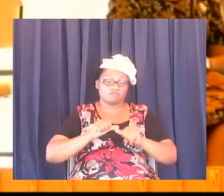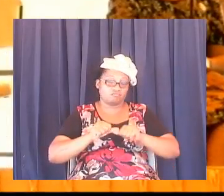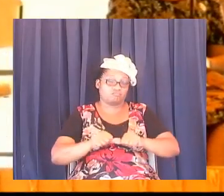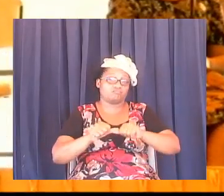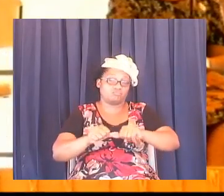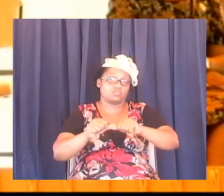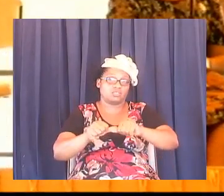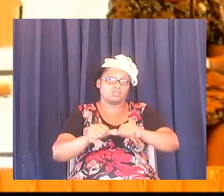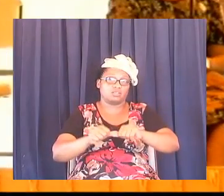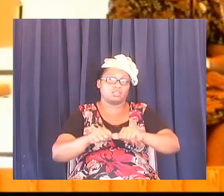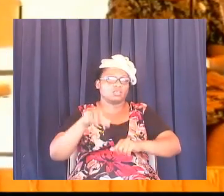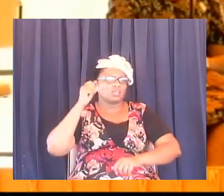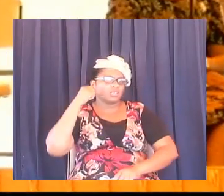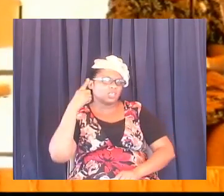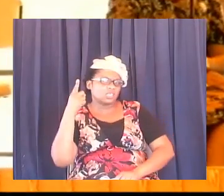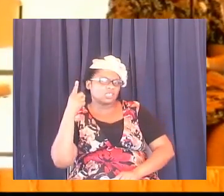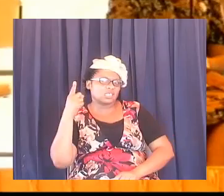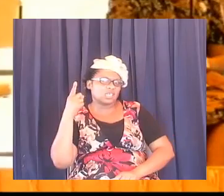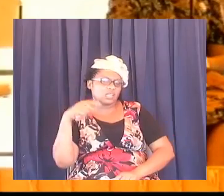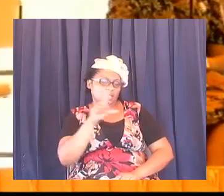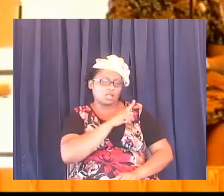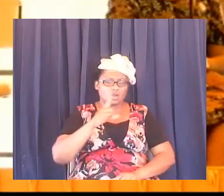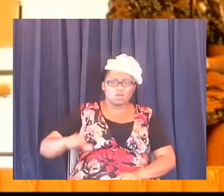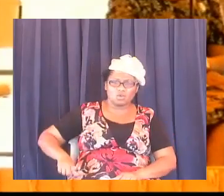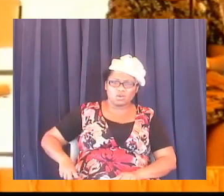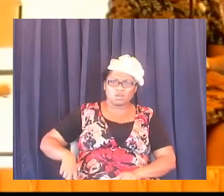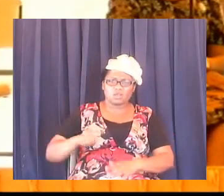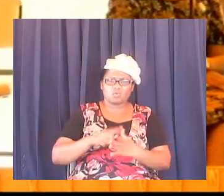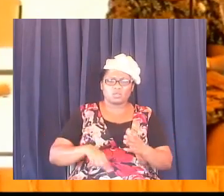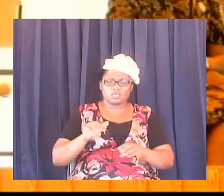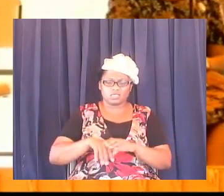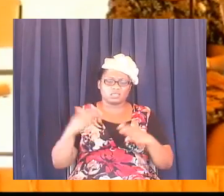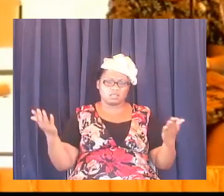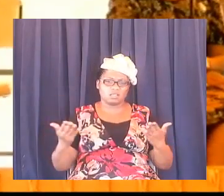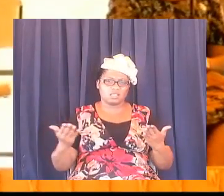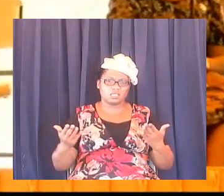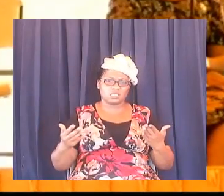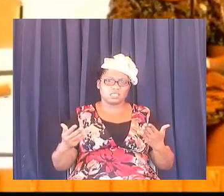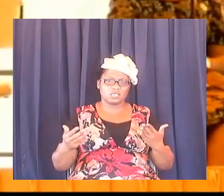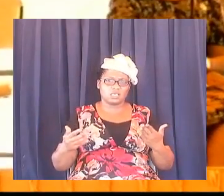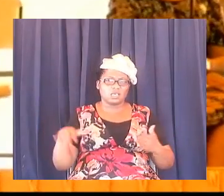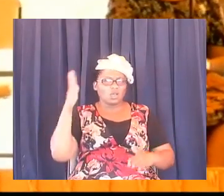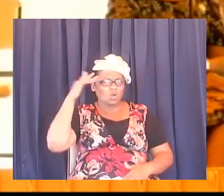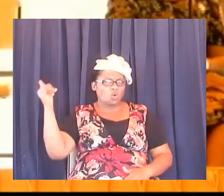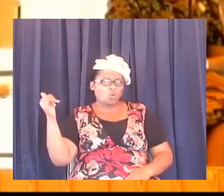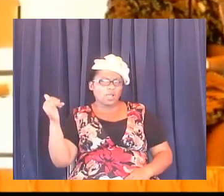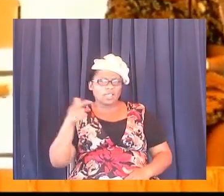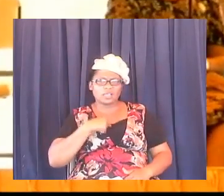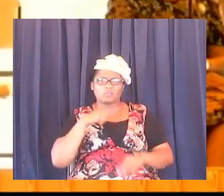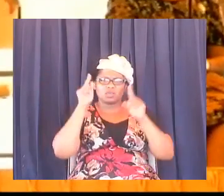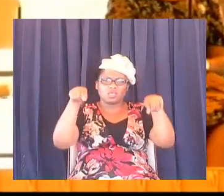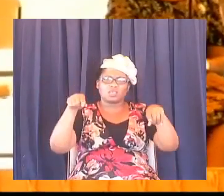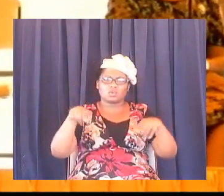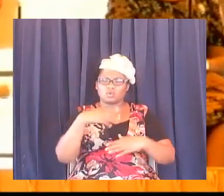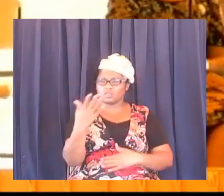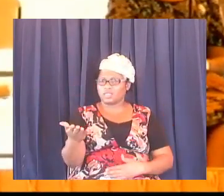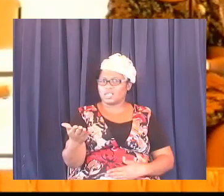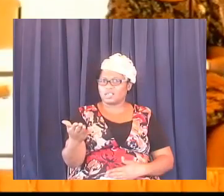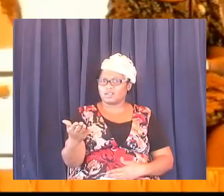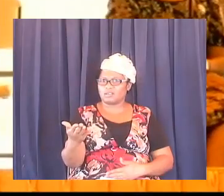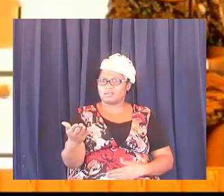Lord, what is in this? Why am I going there? Sometimes you don't even have to ask why, just